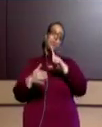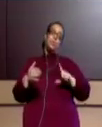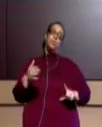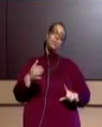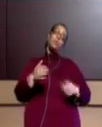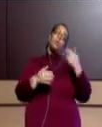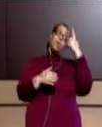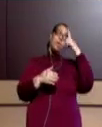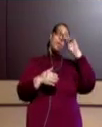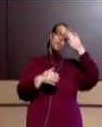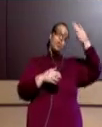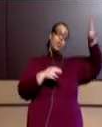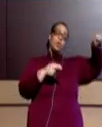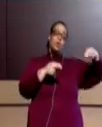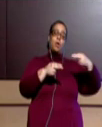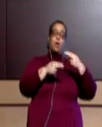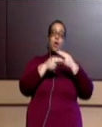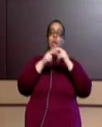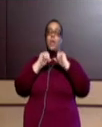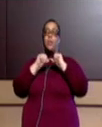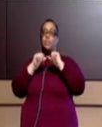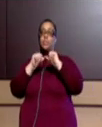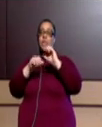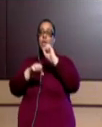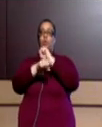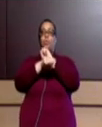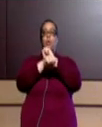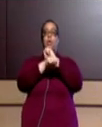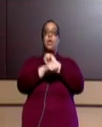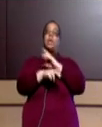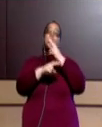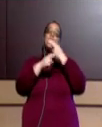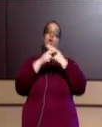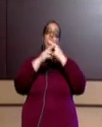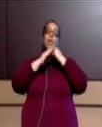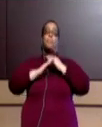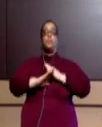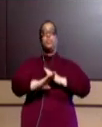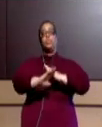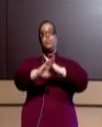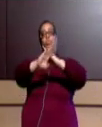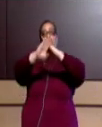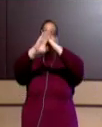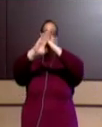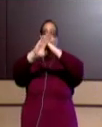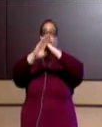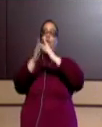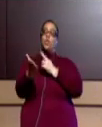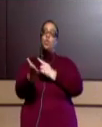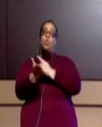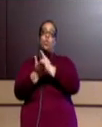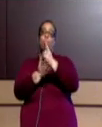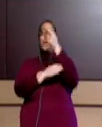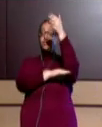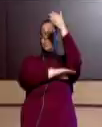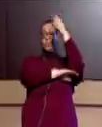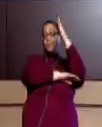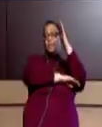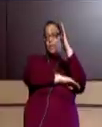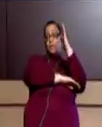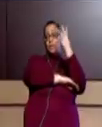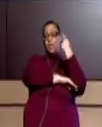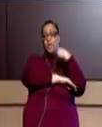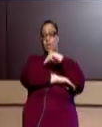name still works. Your name is a strong tower. You're a righteous God, and